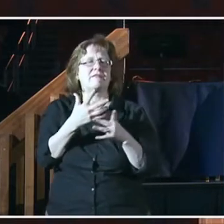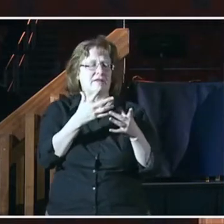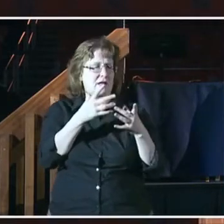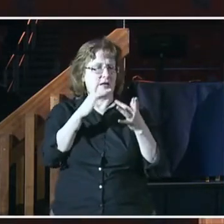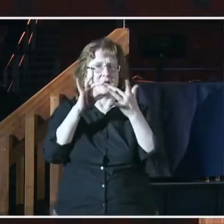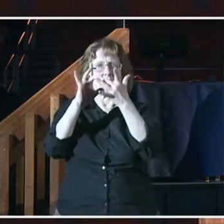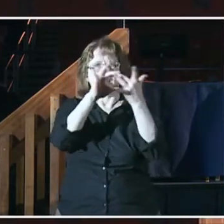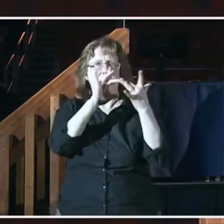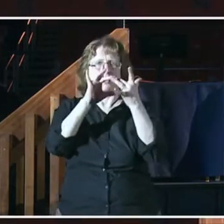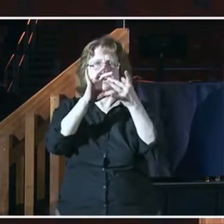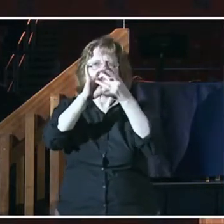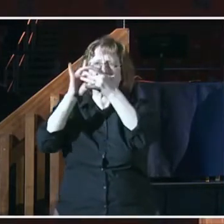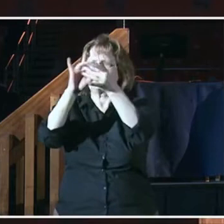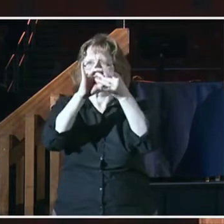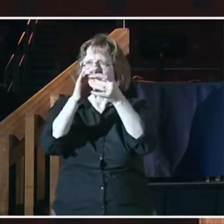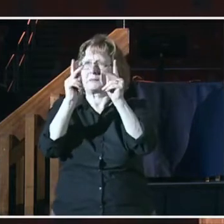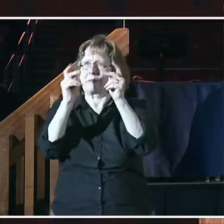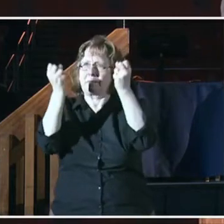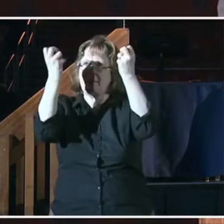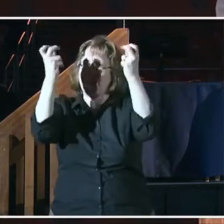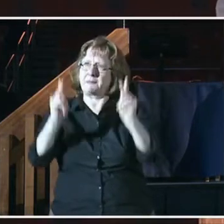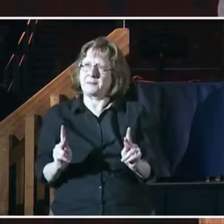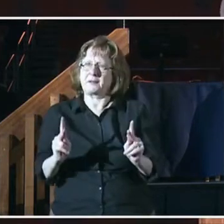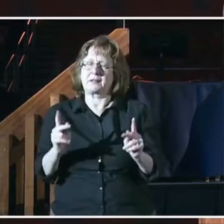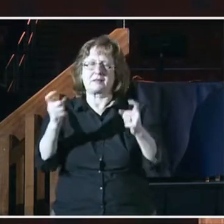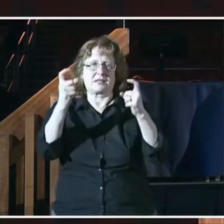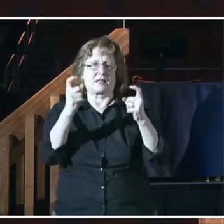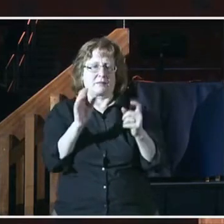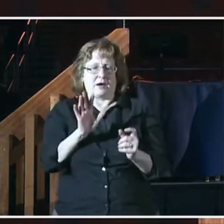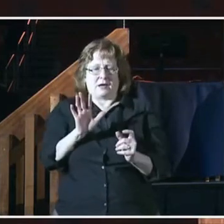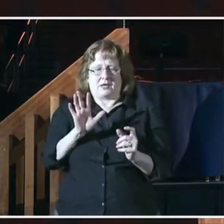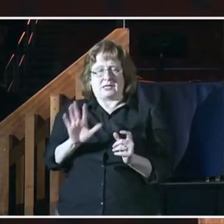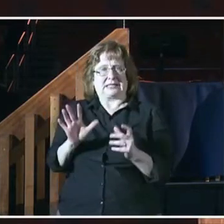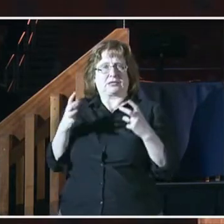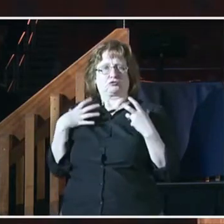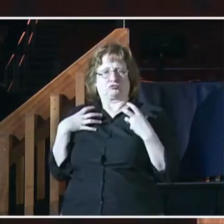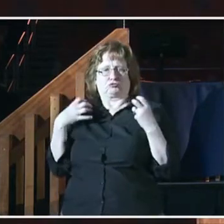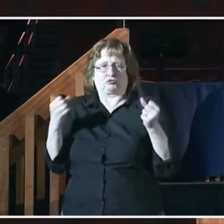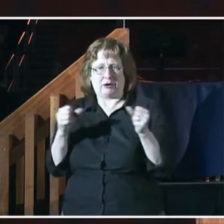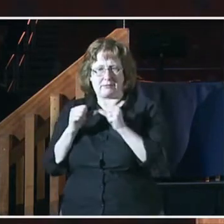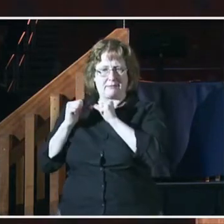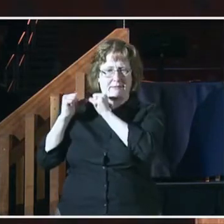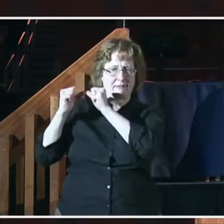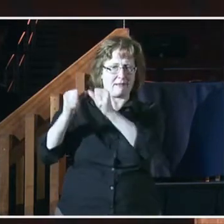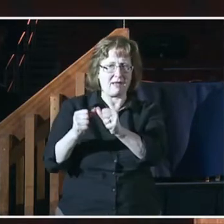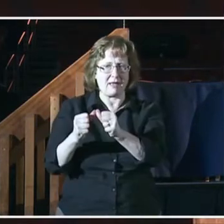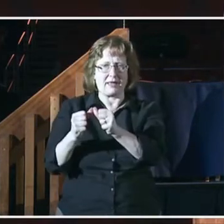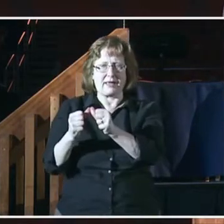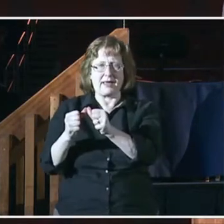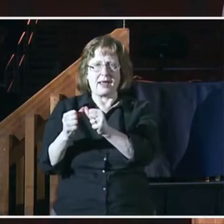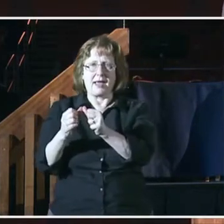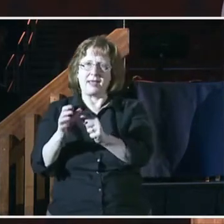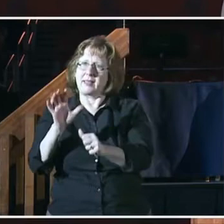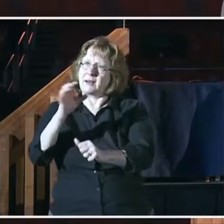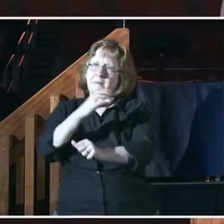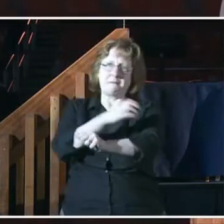reach. We celebrate the strength to sustain and the audacity to